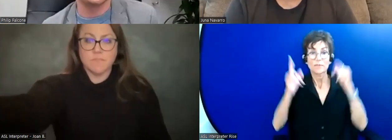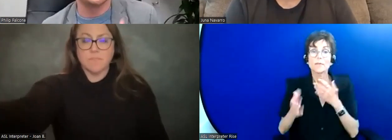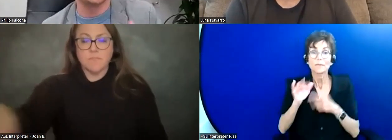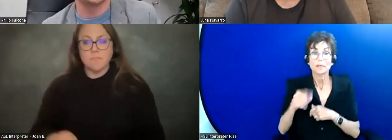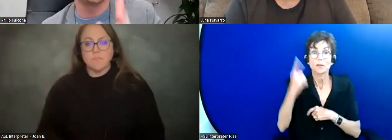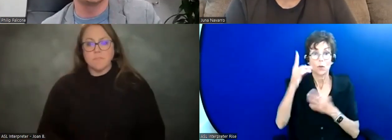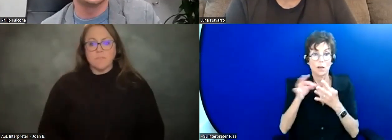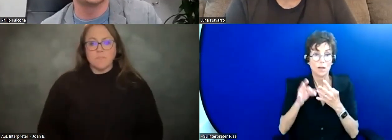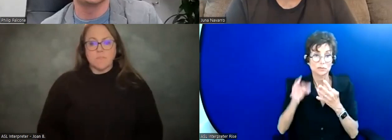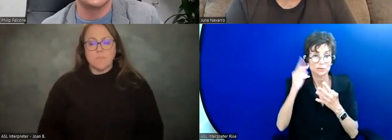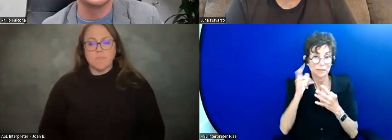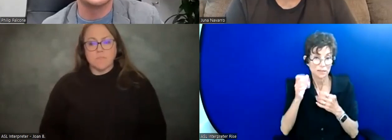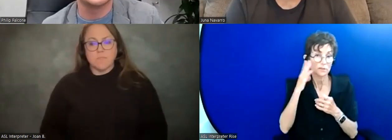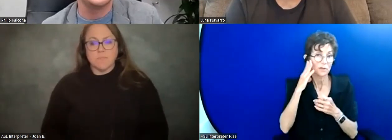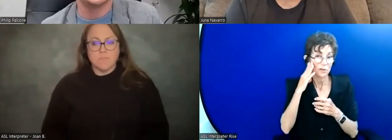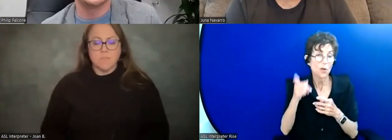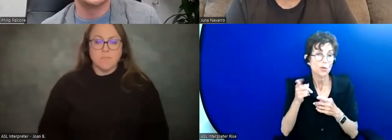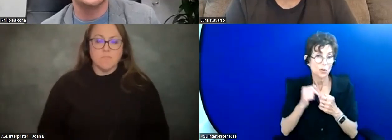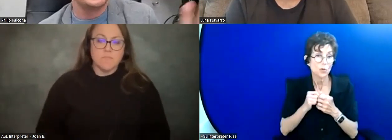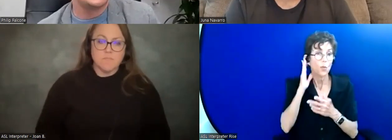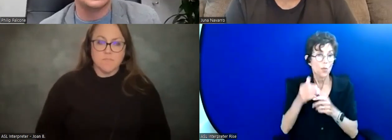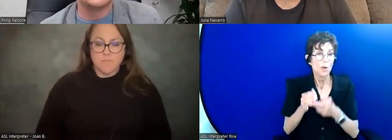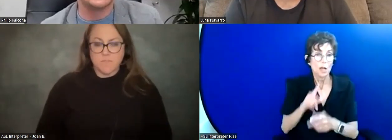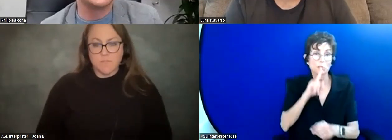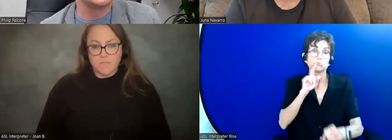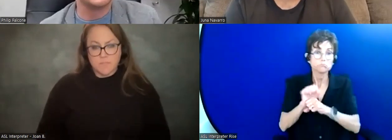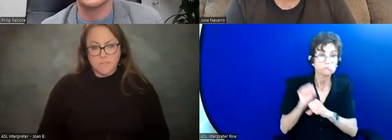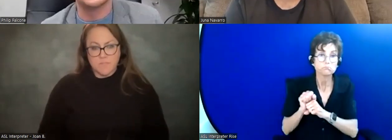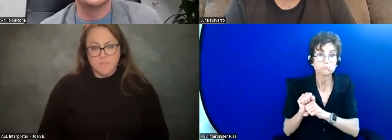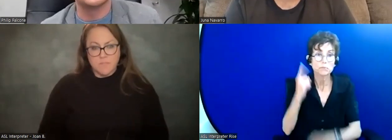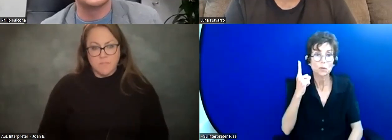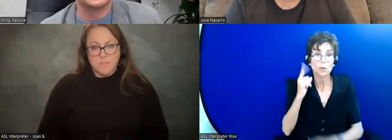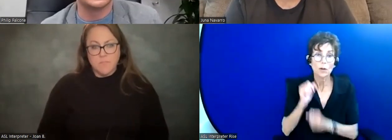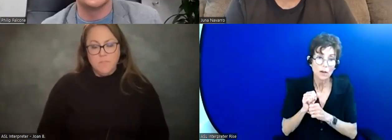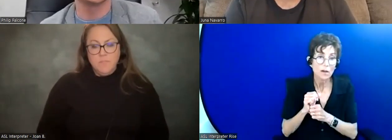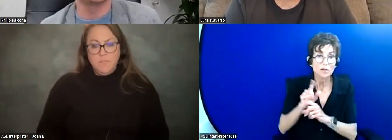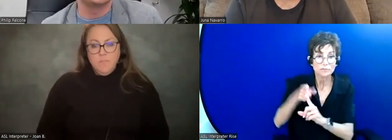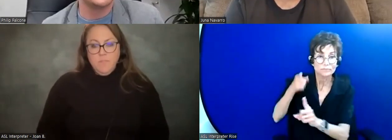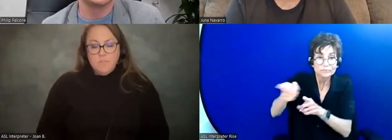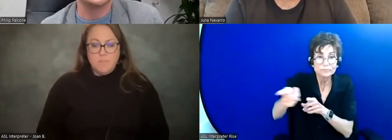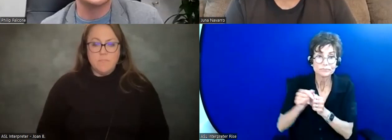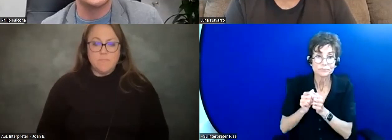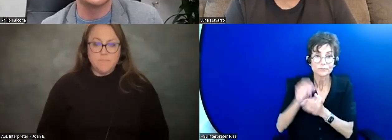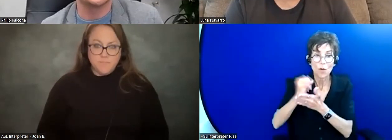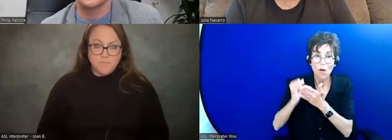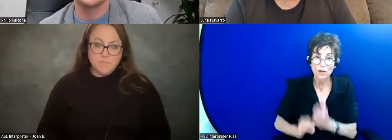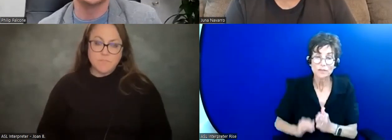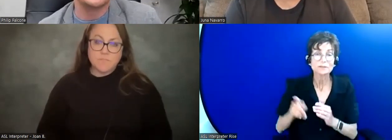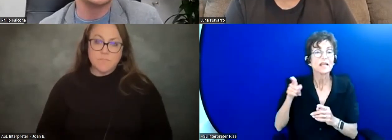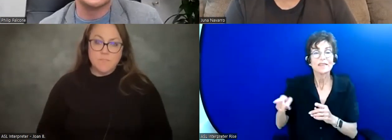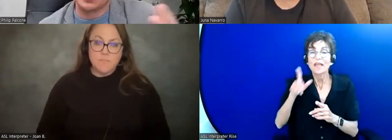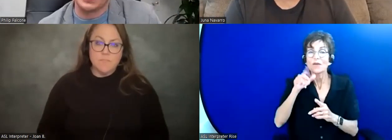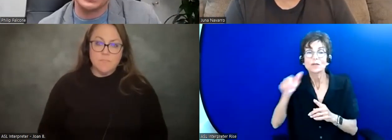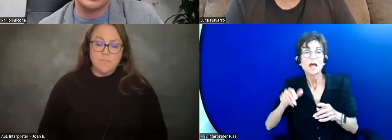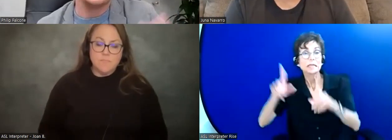already know you're for sure going with this one artist, and you're not going to have them go to do the work of putting a rendering together when you